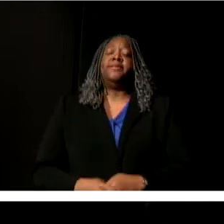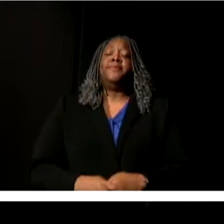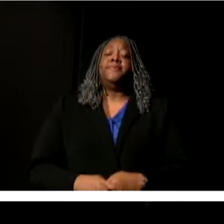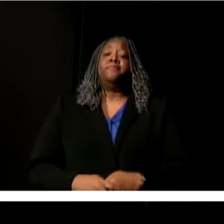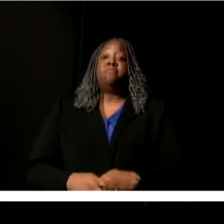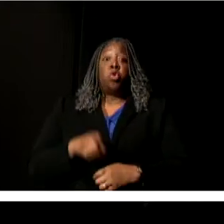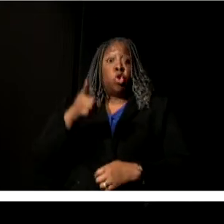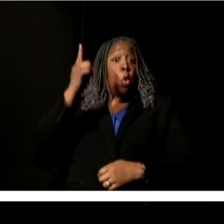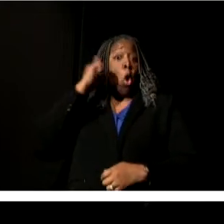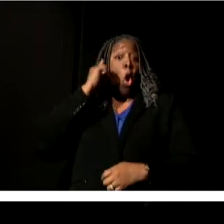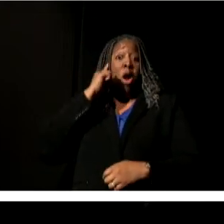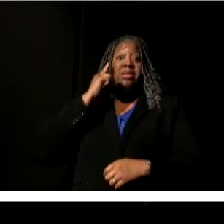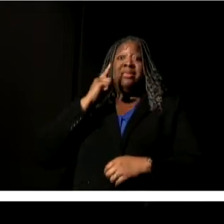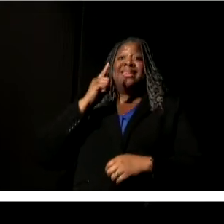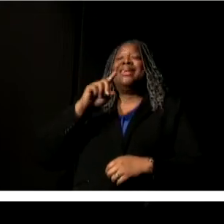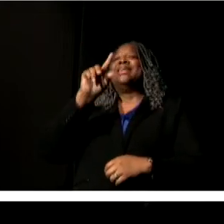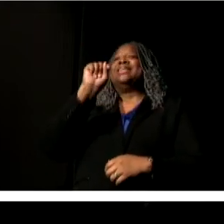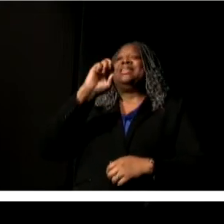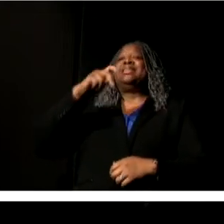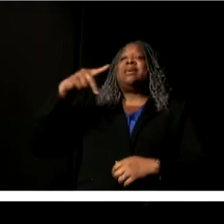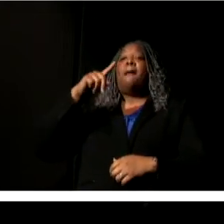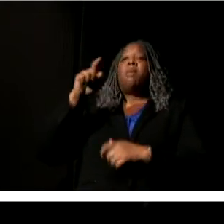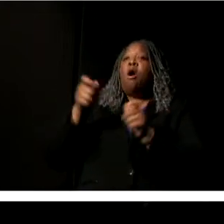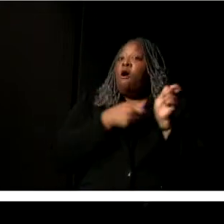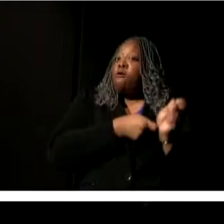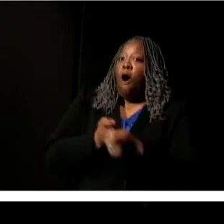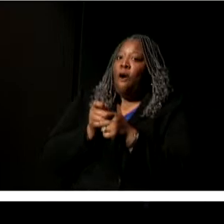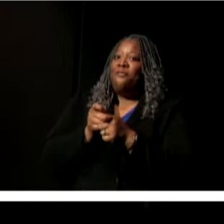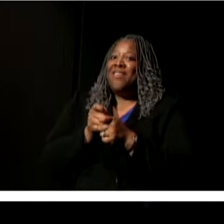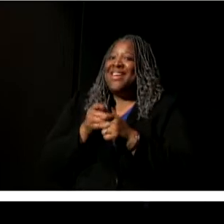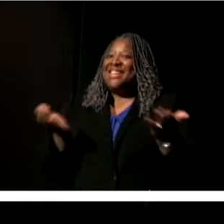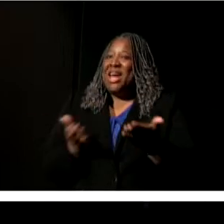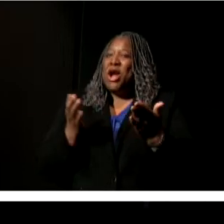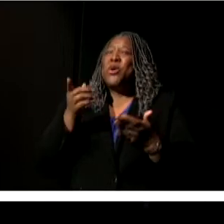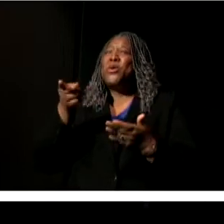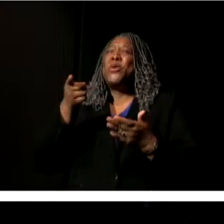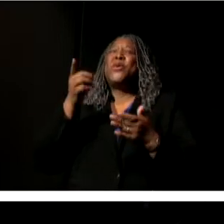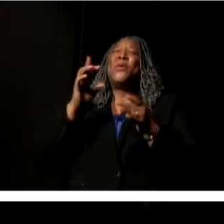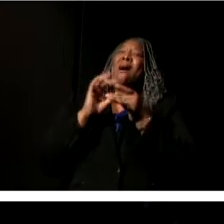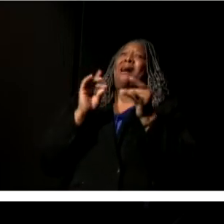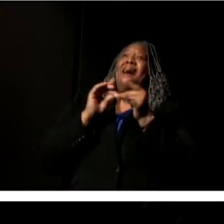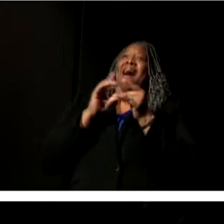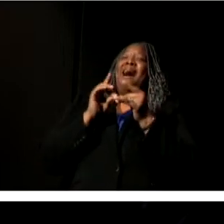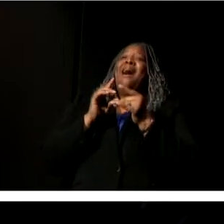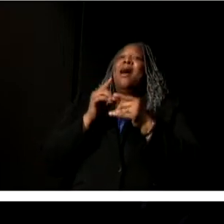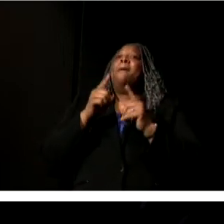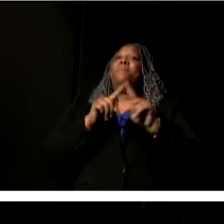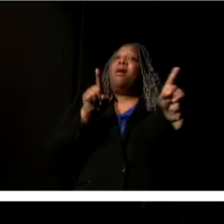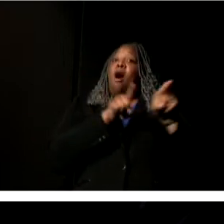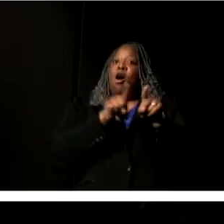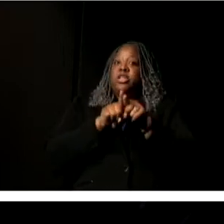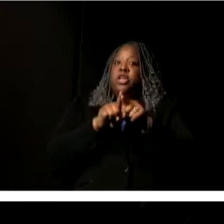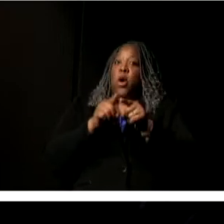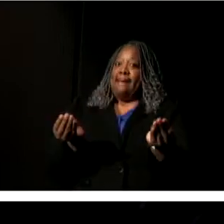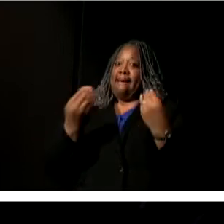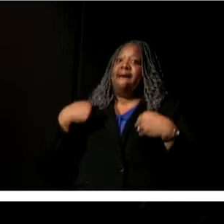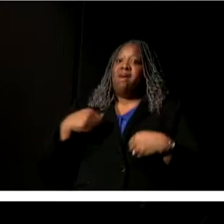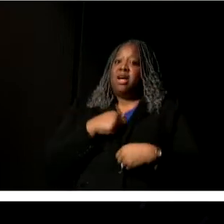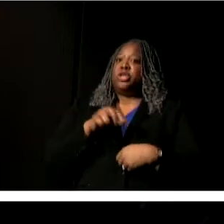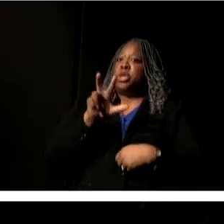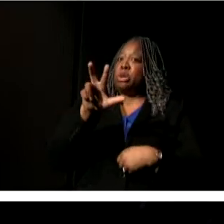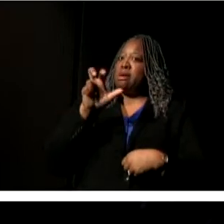You heard the hype, Topgolf is here. We know it's a statement across the nation when you get a Topgolf, but it also gave us 300 new